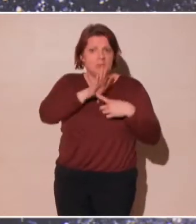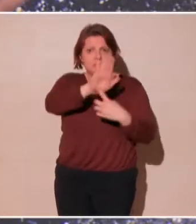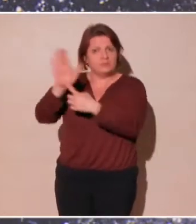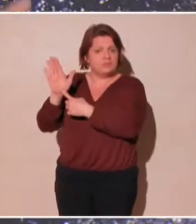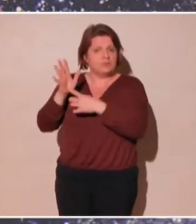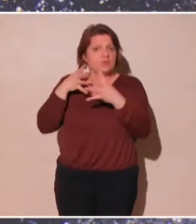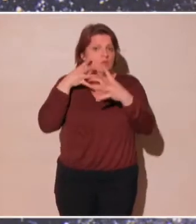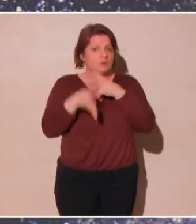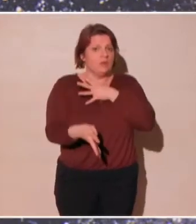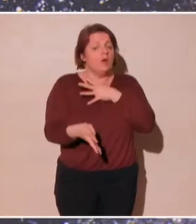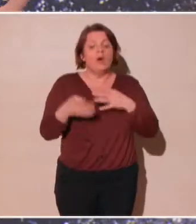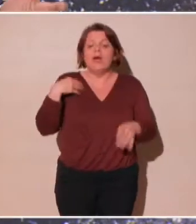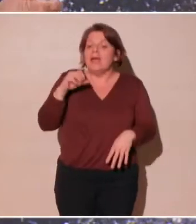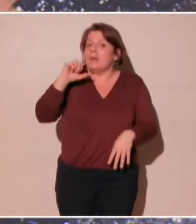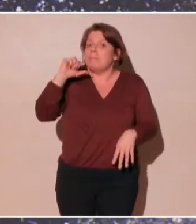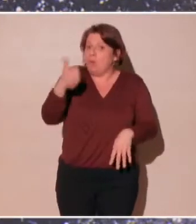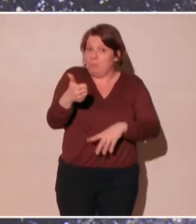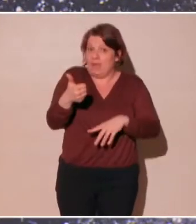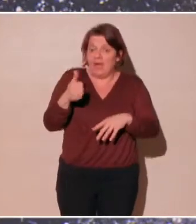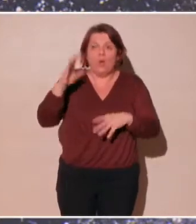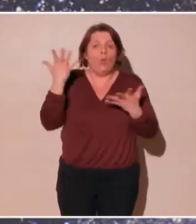all of the algorithms that are used.